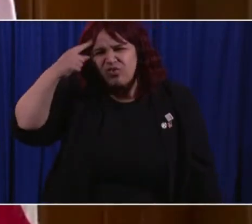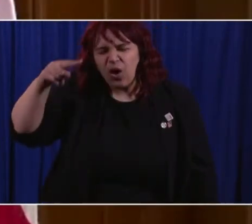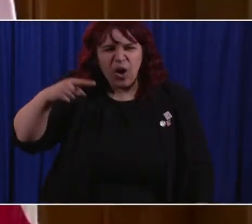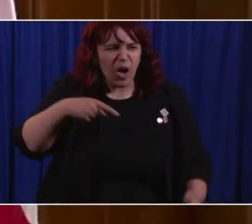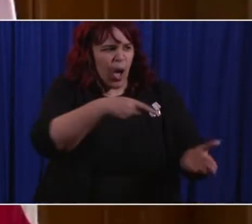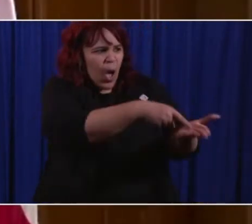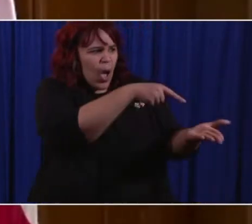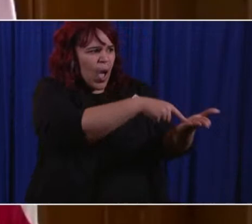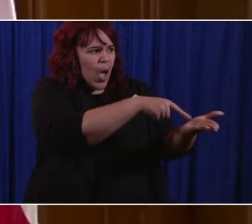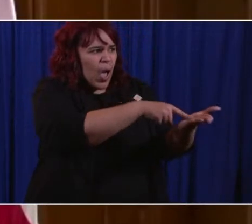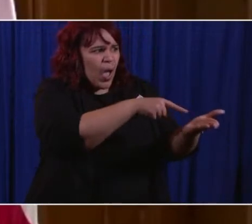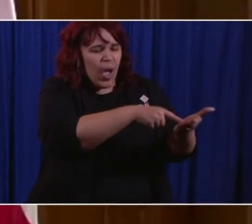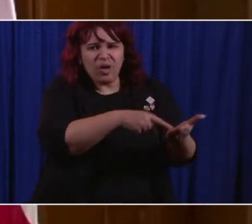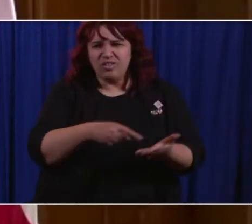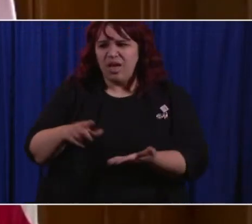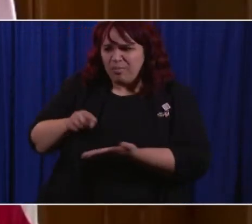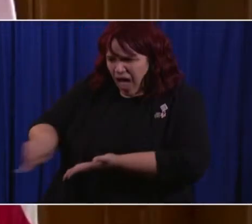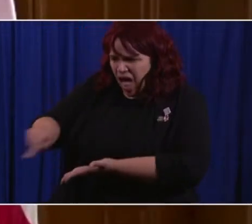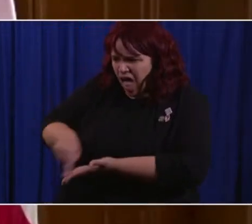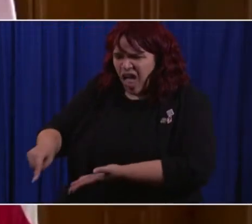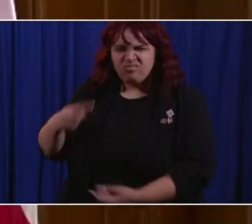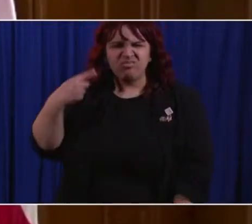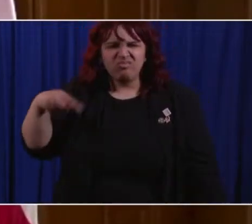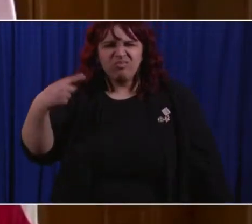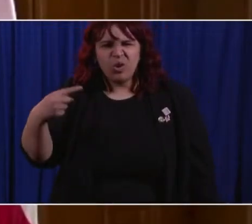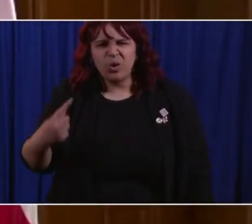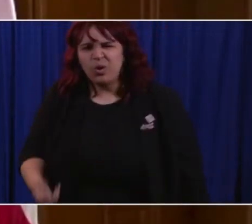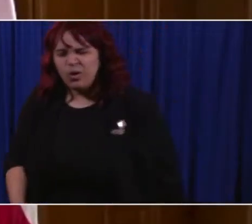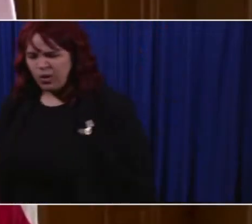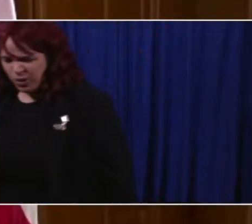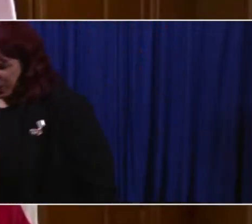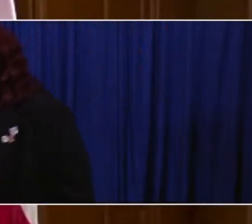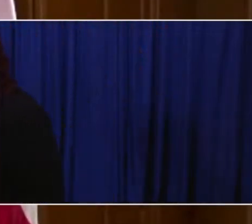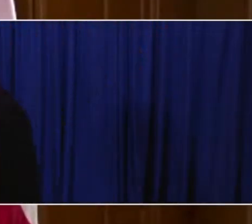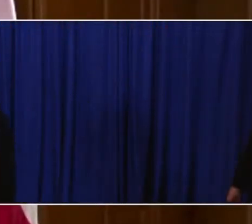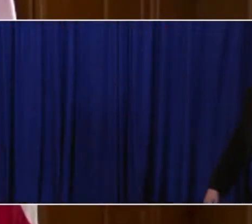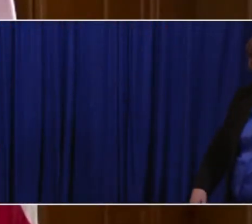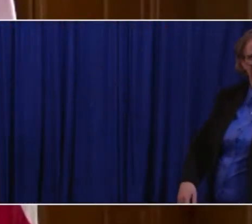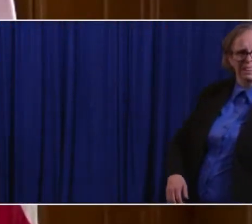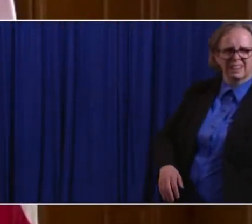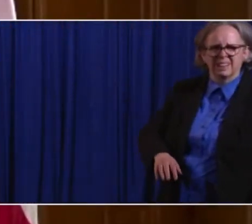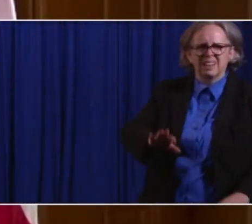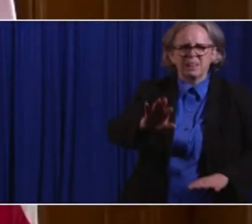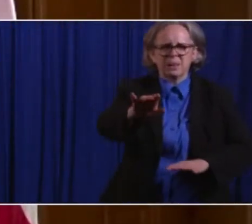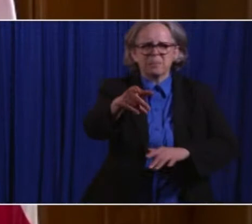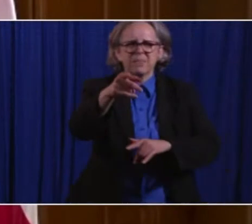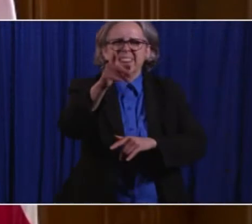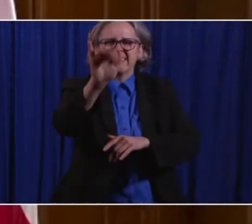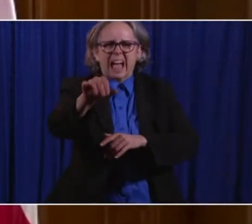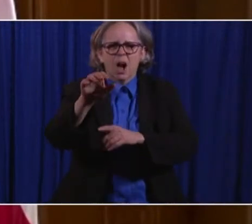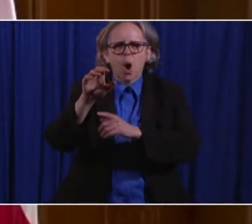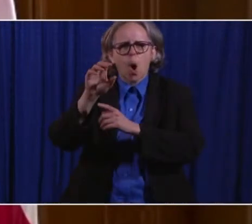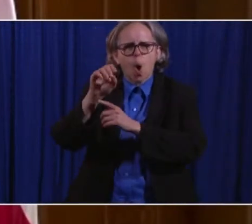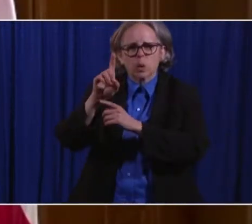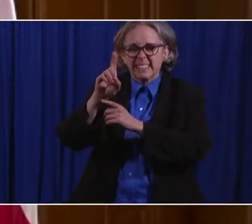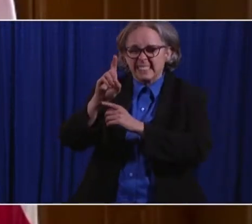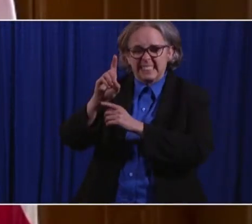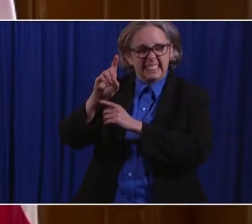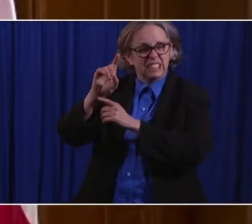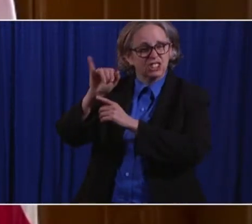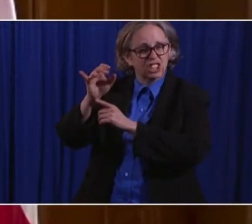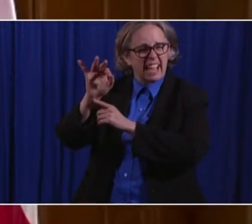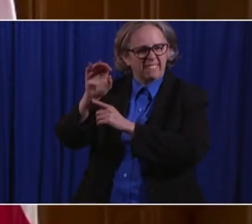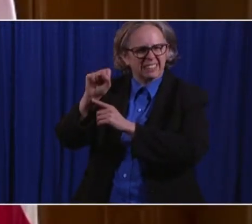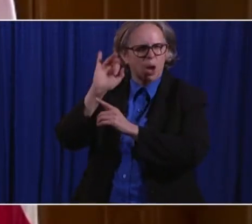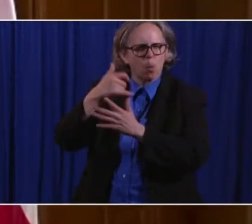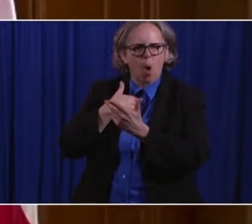Well, I will check with the department and we'll get back to you on that. Look, we obviously want to